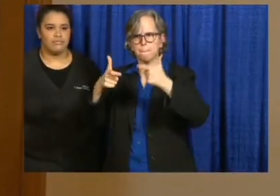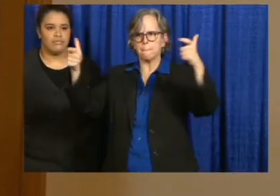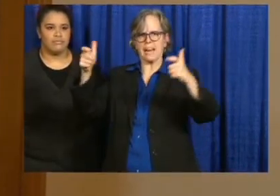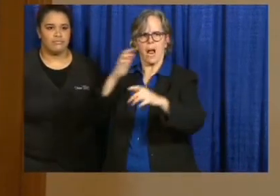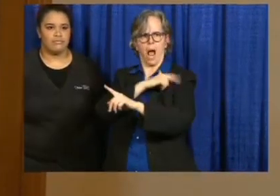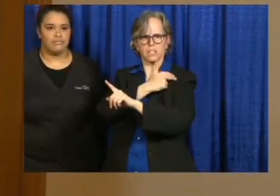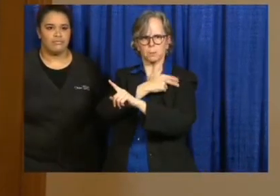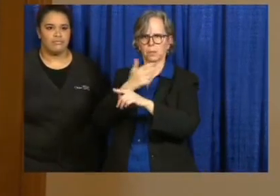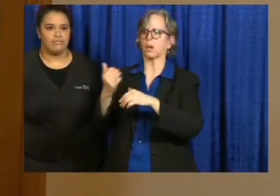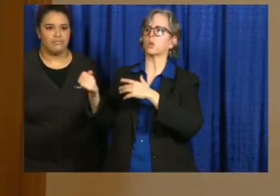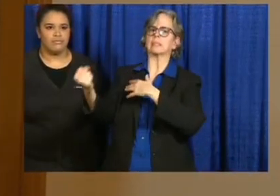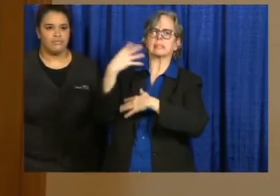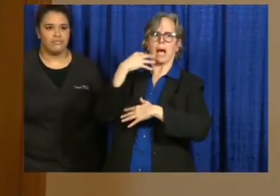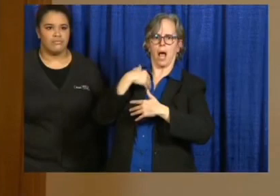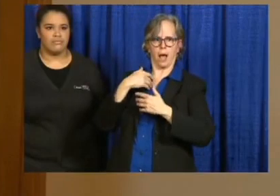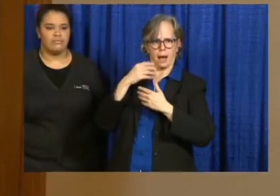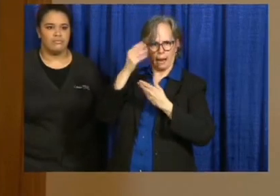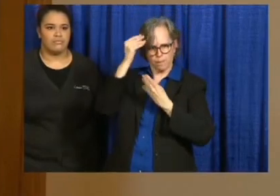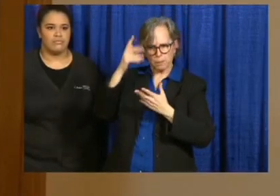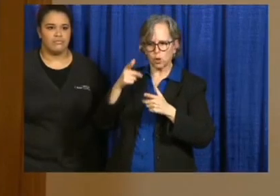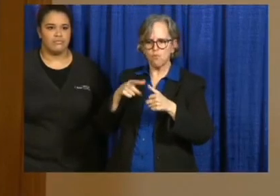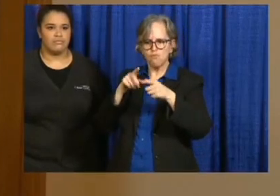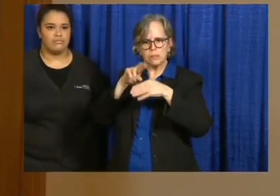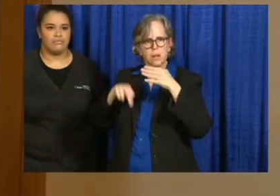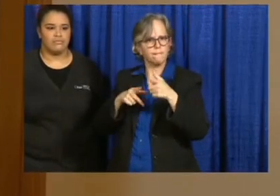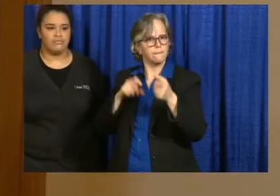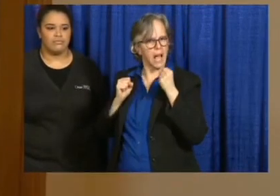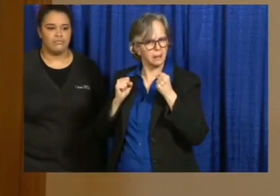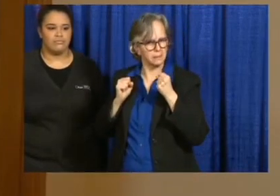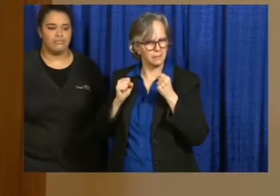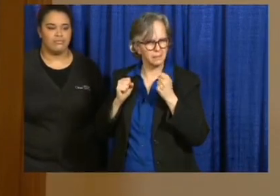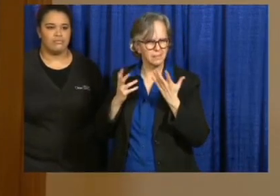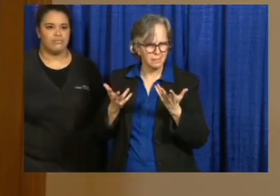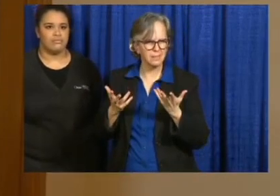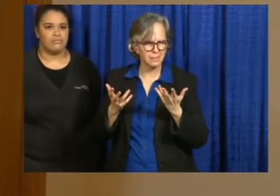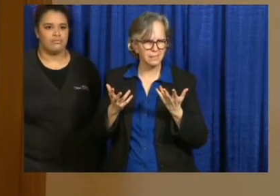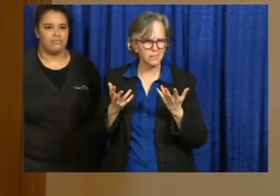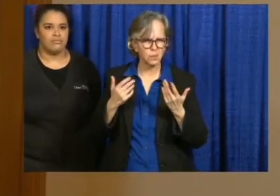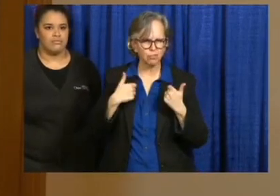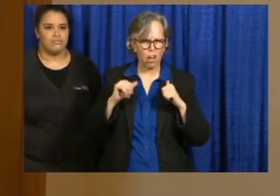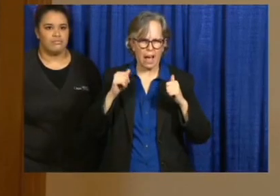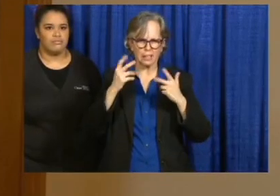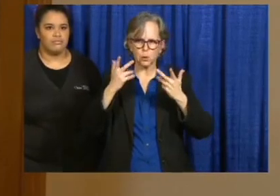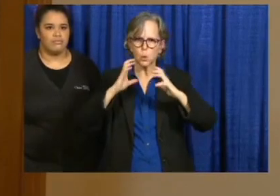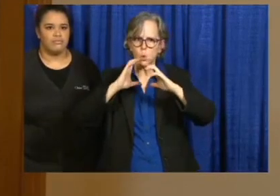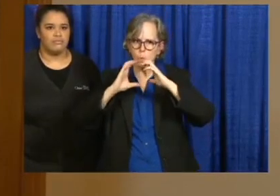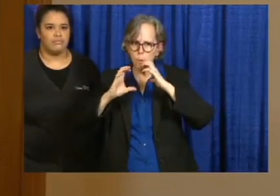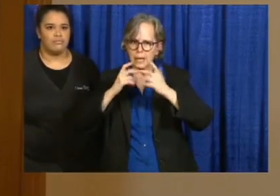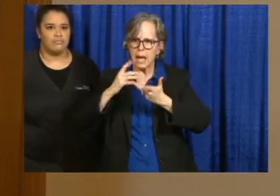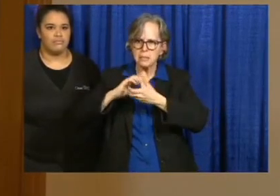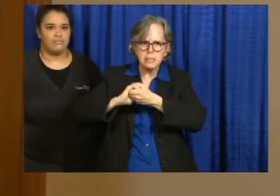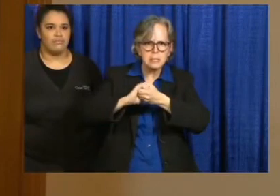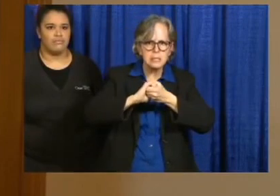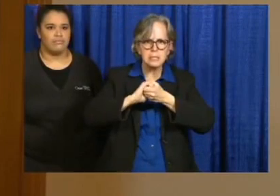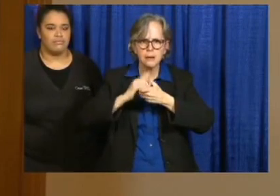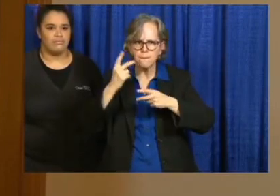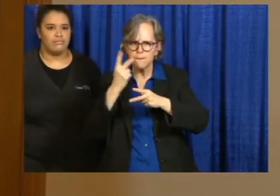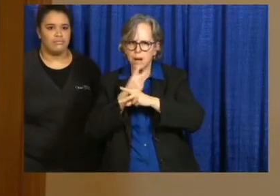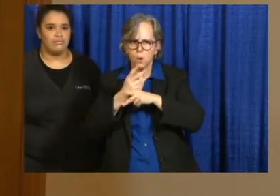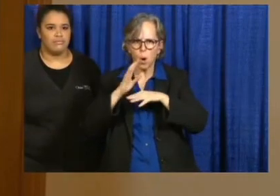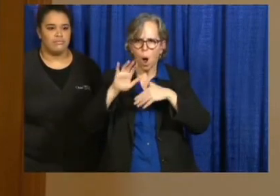that result faster so they have better decisions. We're working on a way of communicating that to those